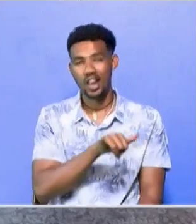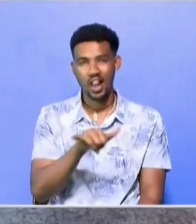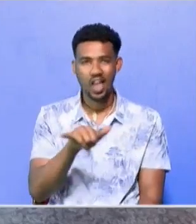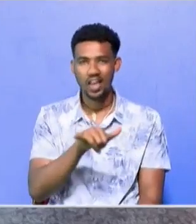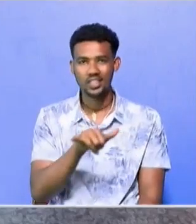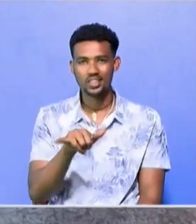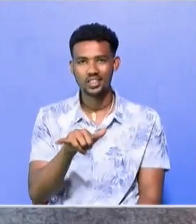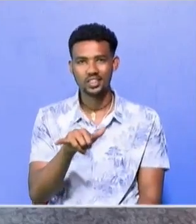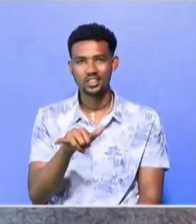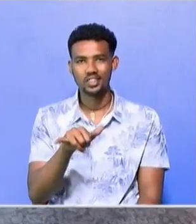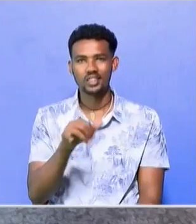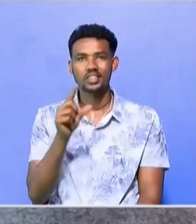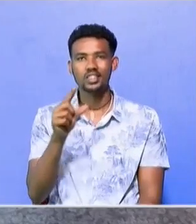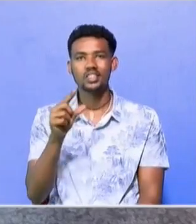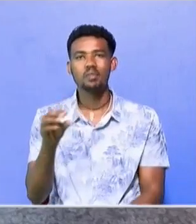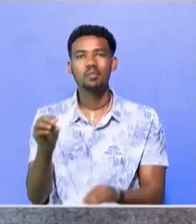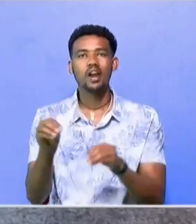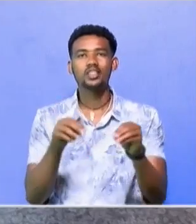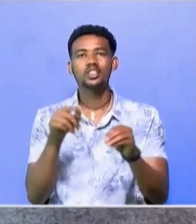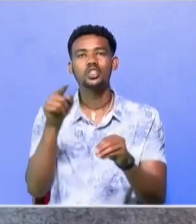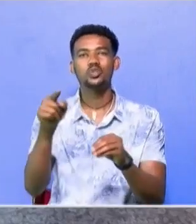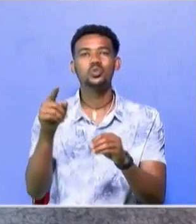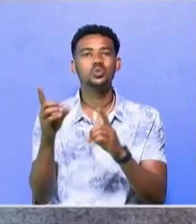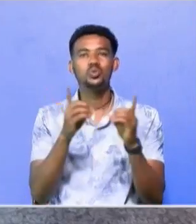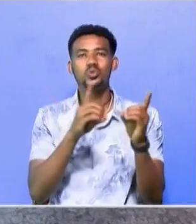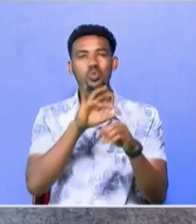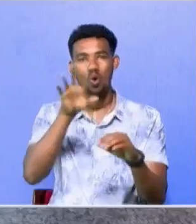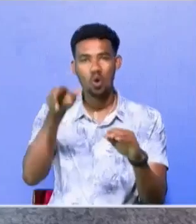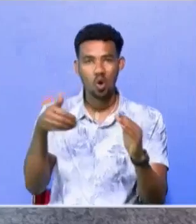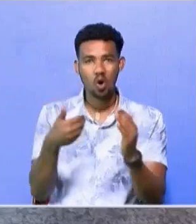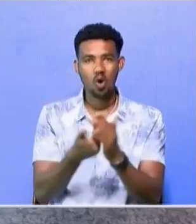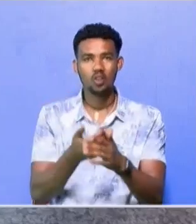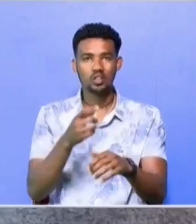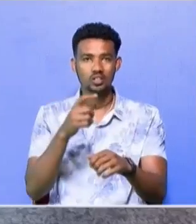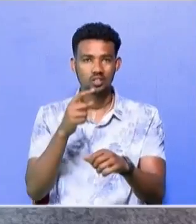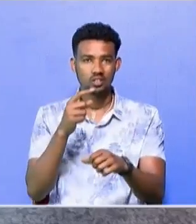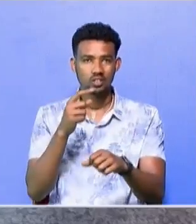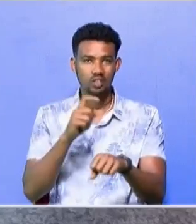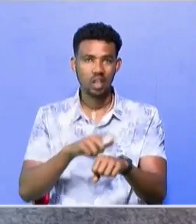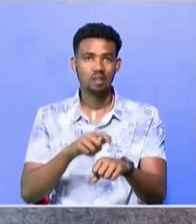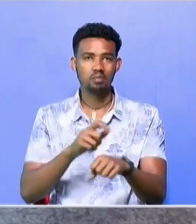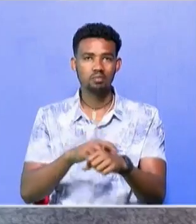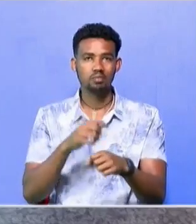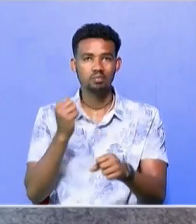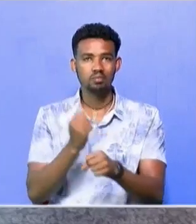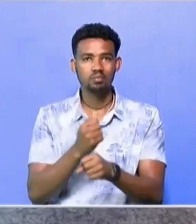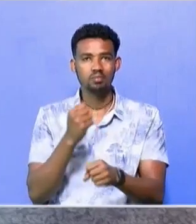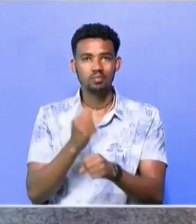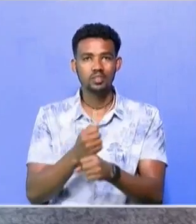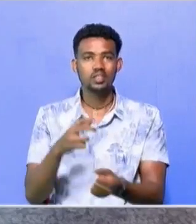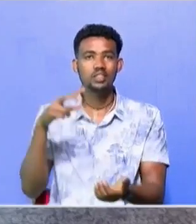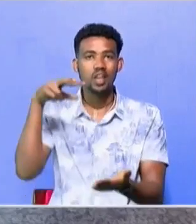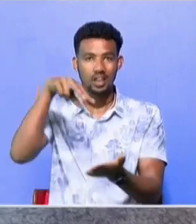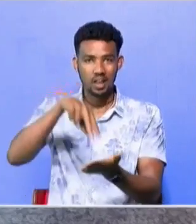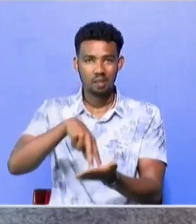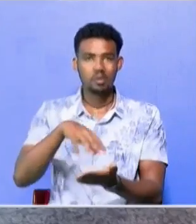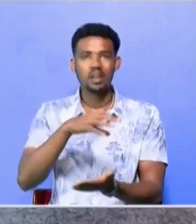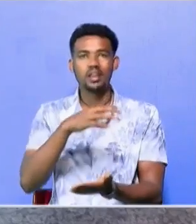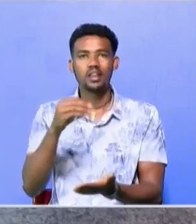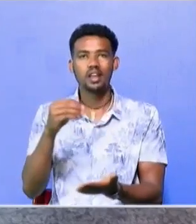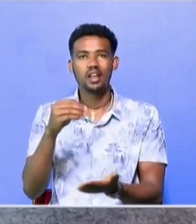Like some actions that you are doing it all the time. Students, stand up and do these actions with